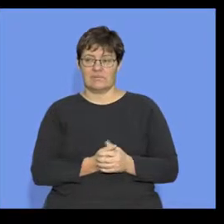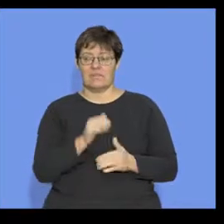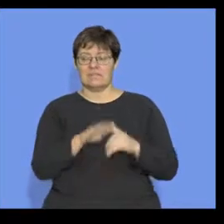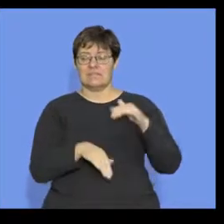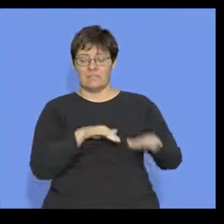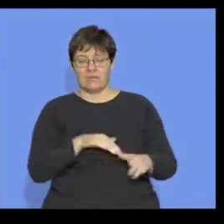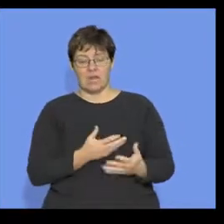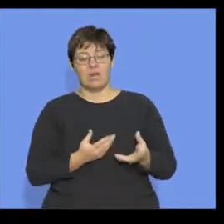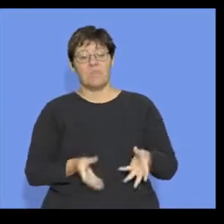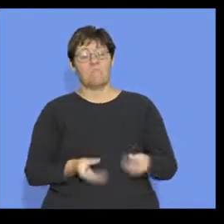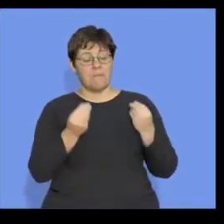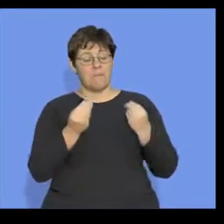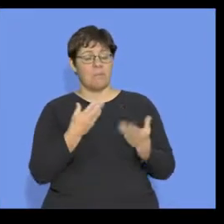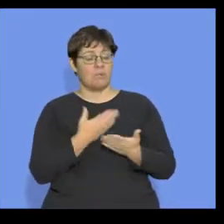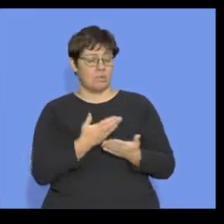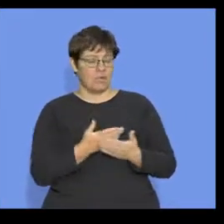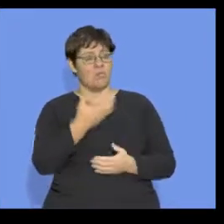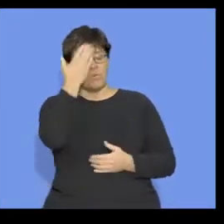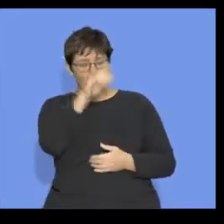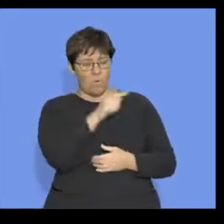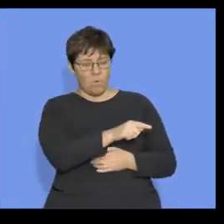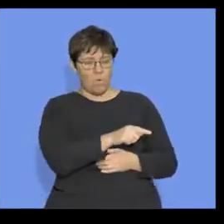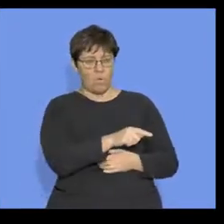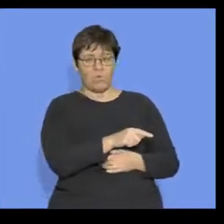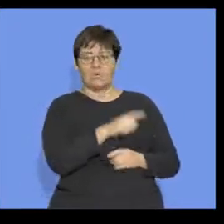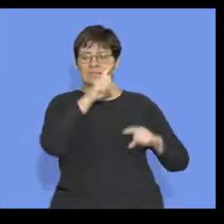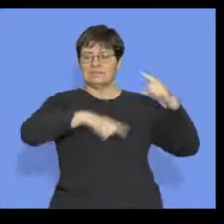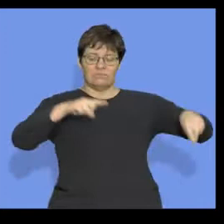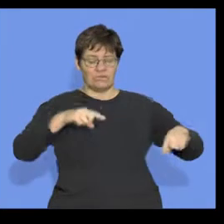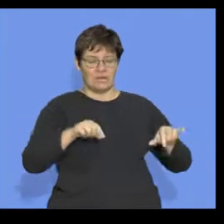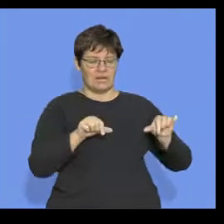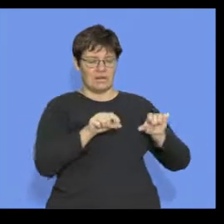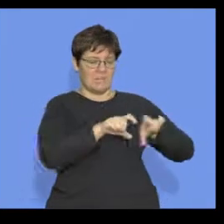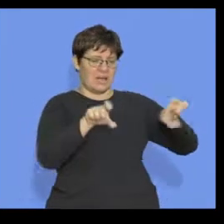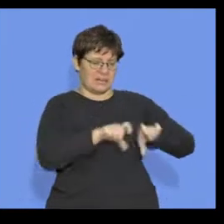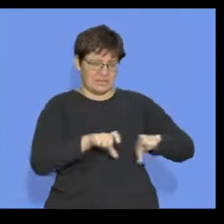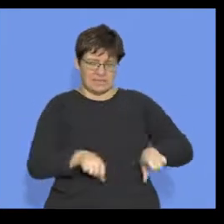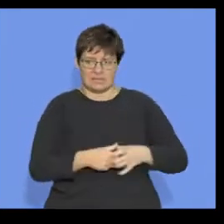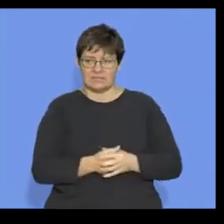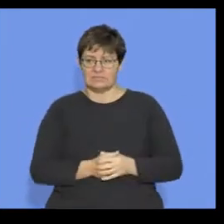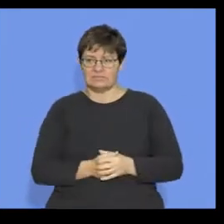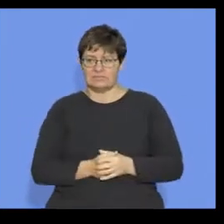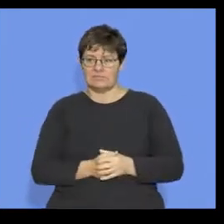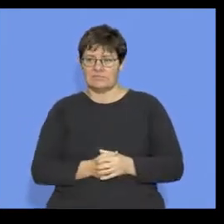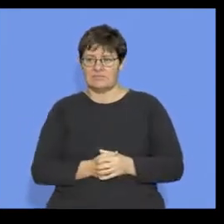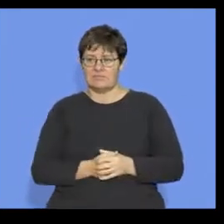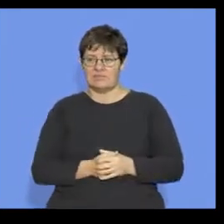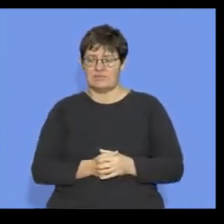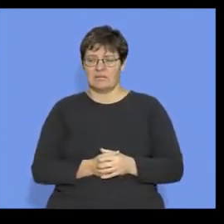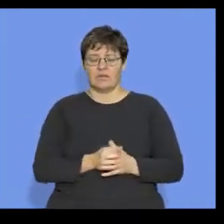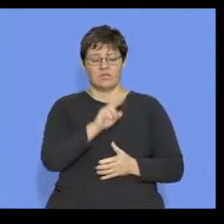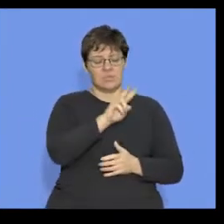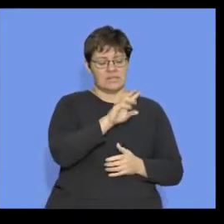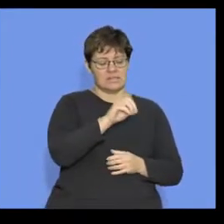Step 3 now, to find the probability. So we know the numbers of different number plates. Okay, so the number of different number